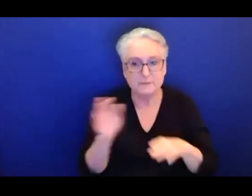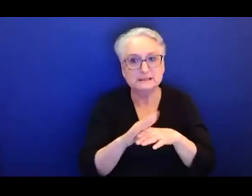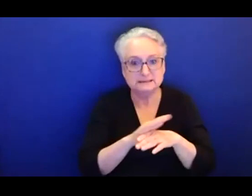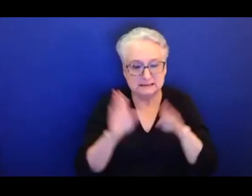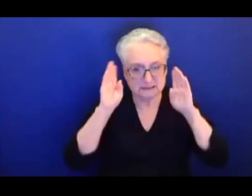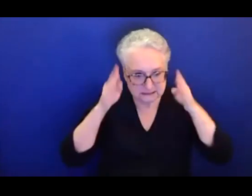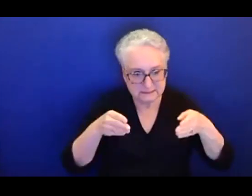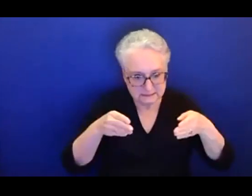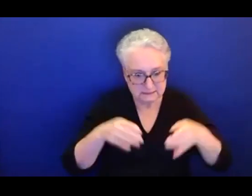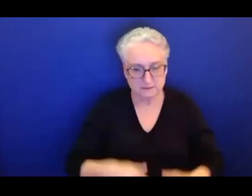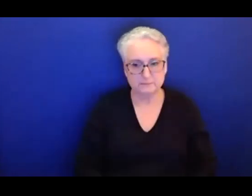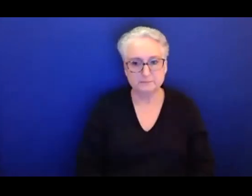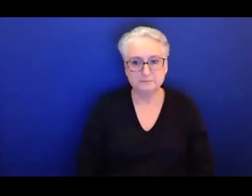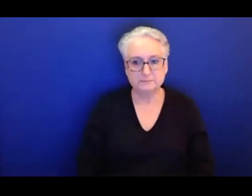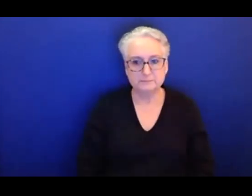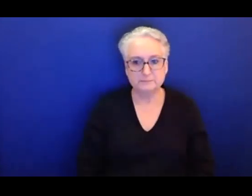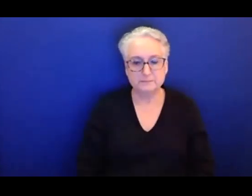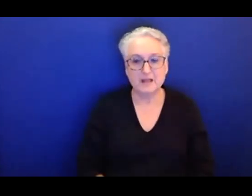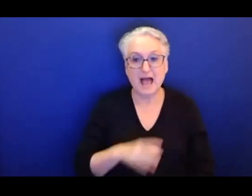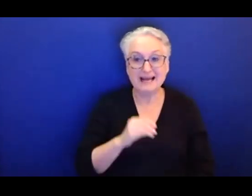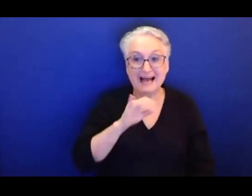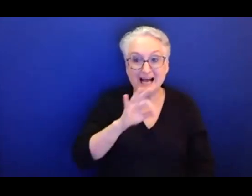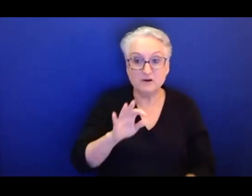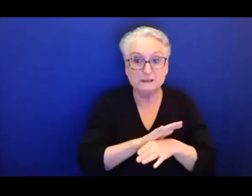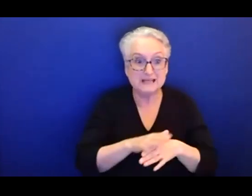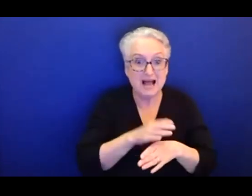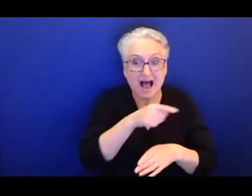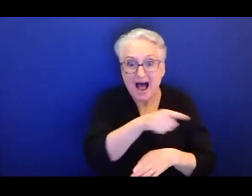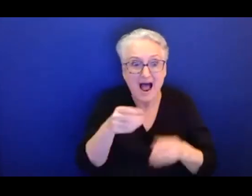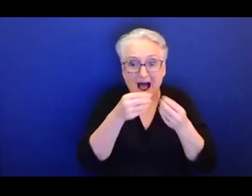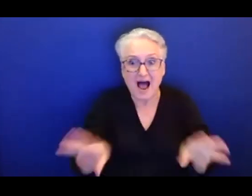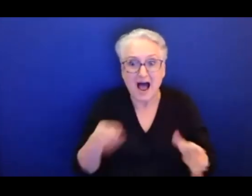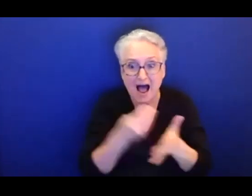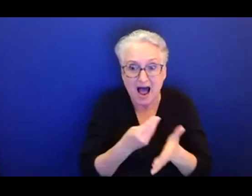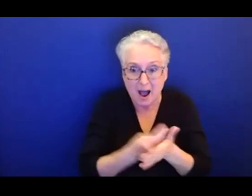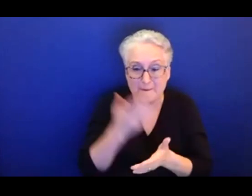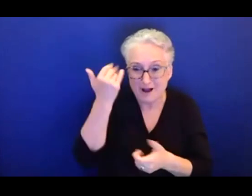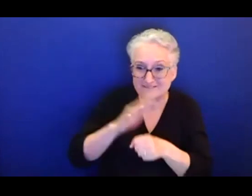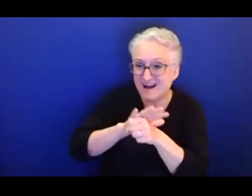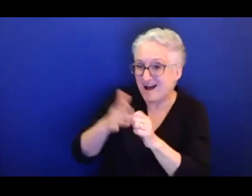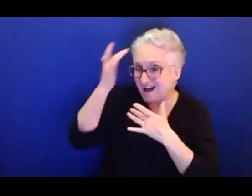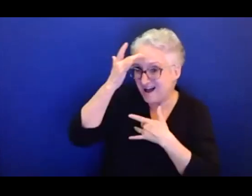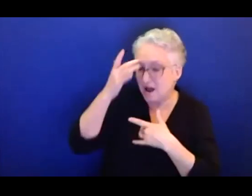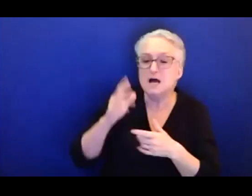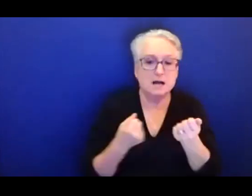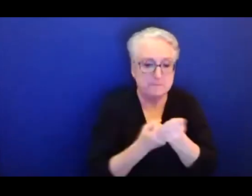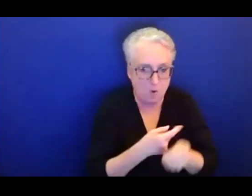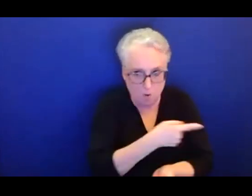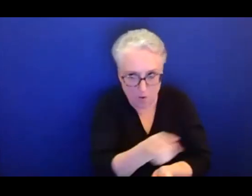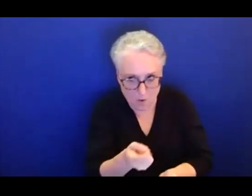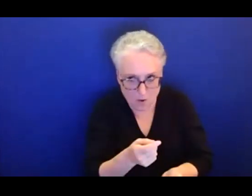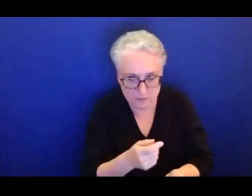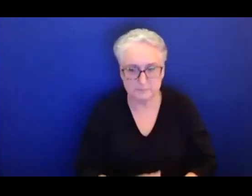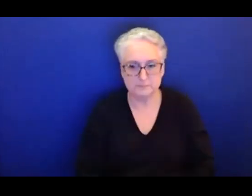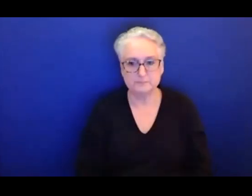to COVID to support vital public services, and support infrastructure projects related to water, sewer,